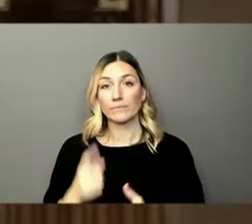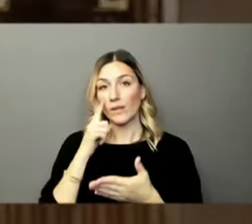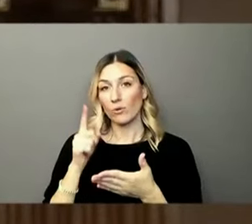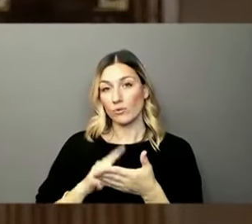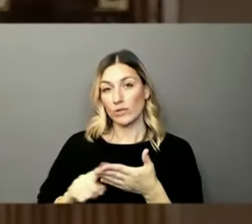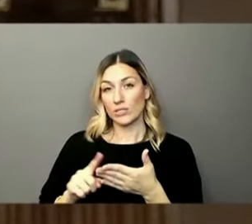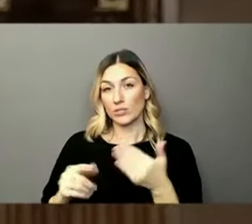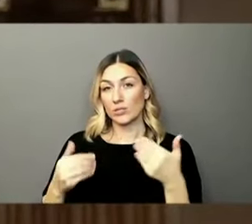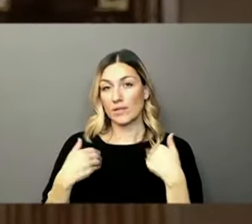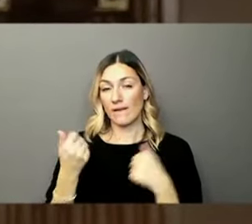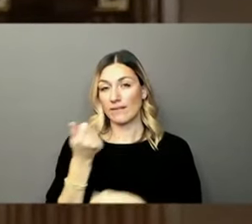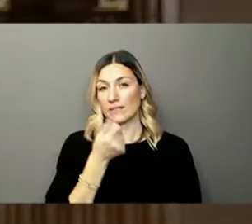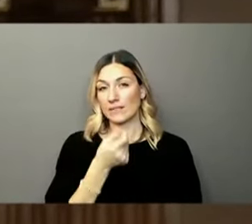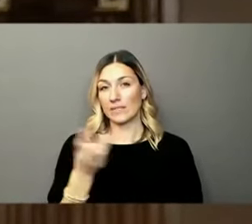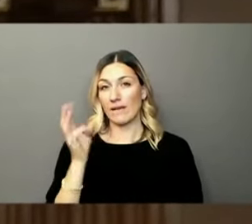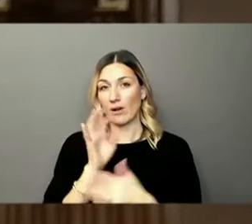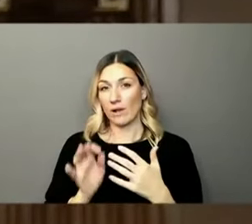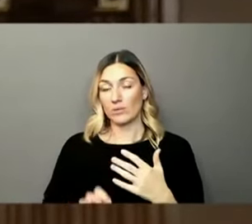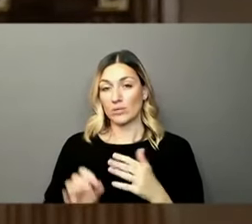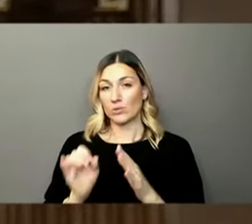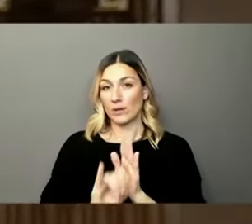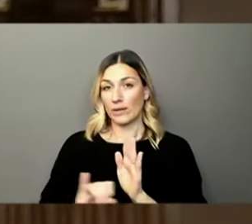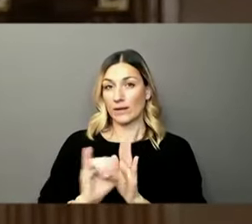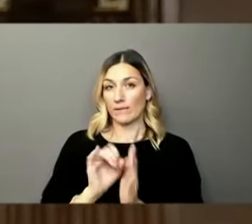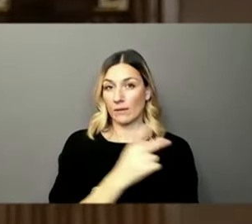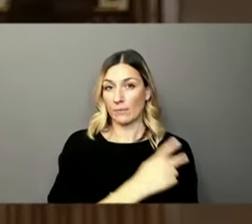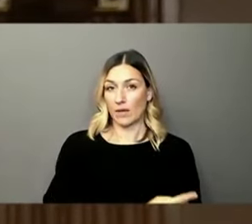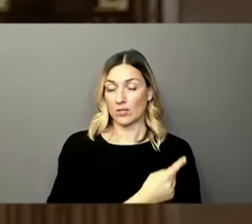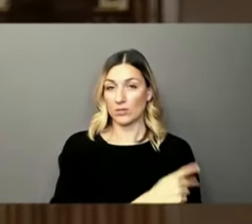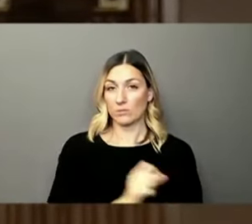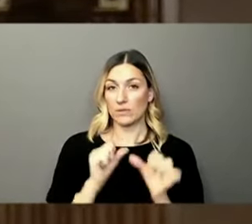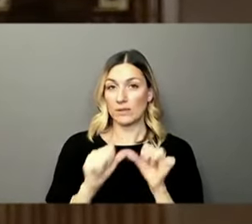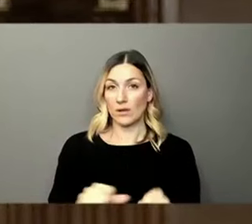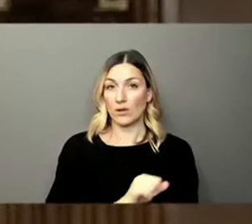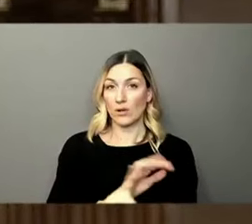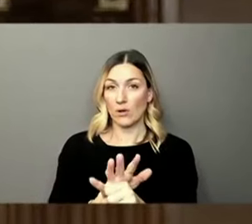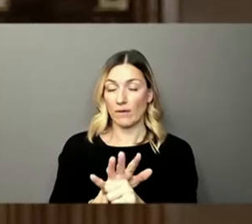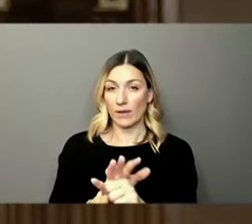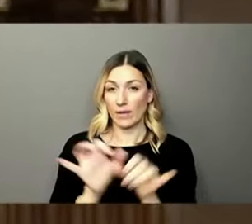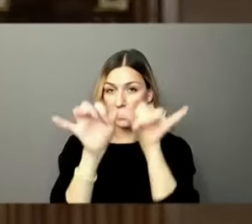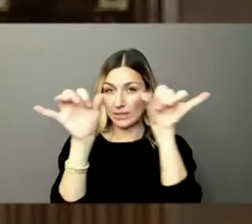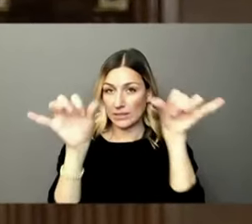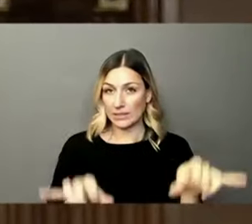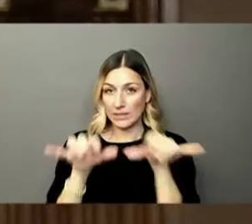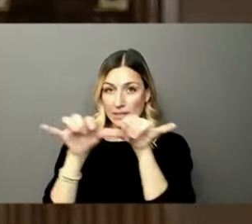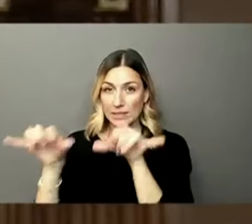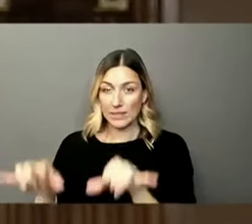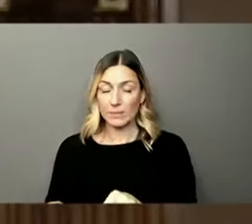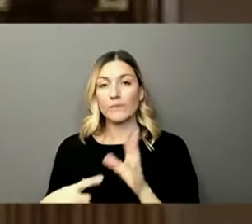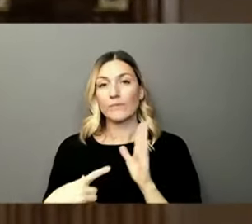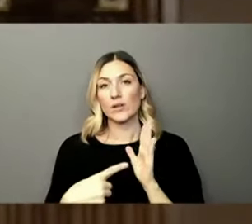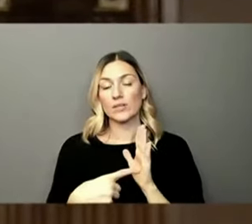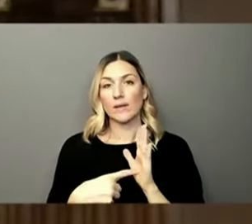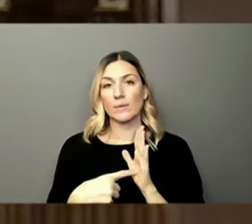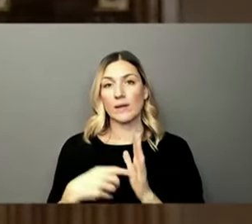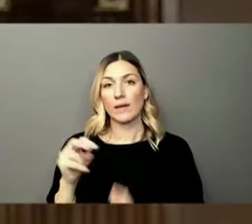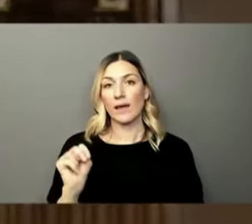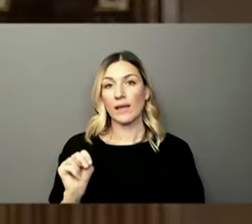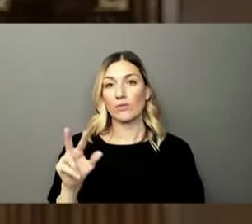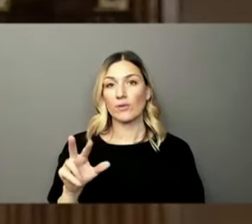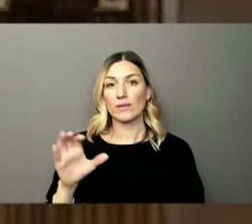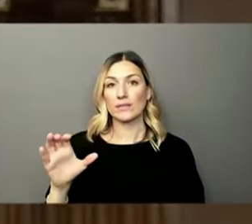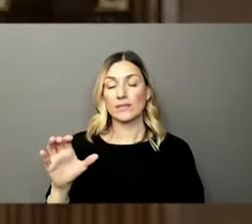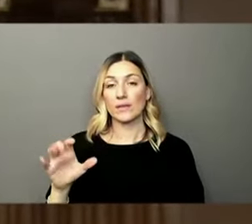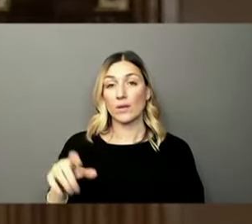several options to identify patients with long COVID in these systems. For instance, at N3C, one